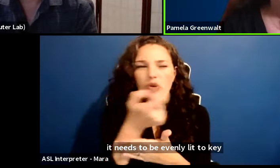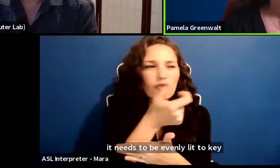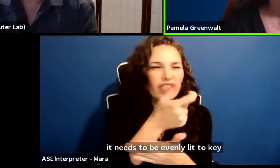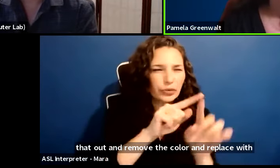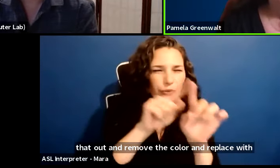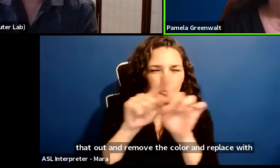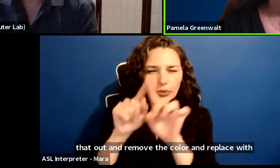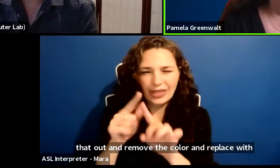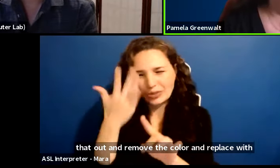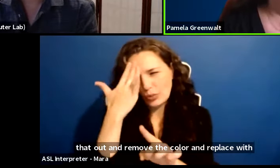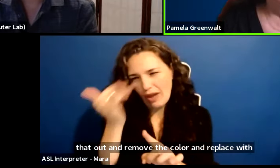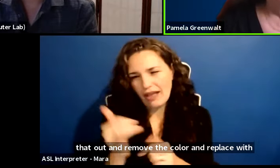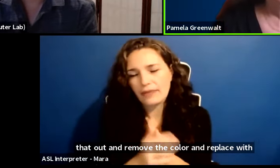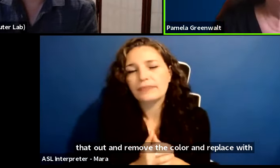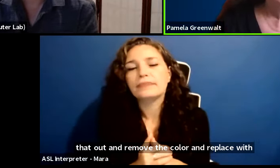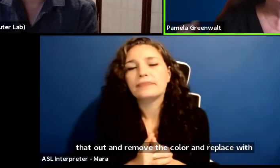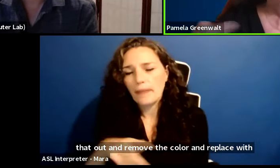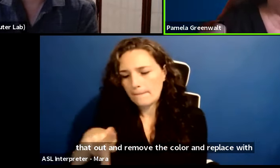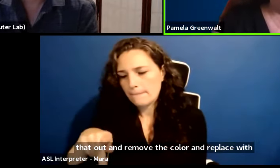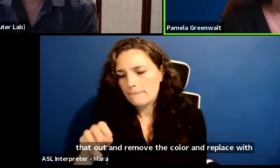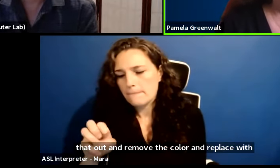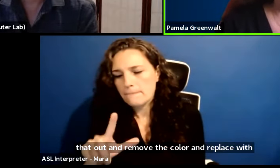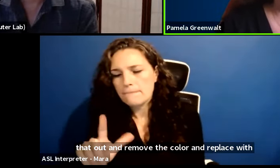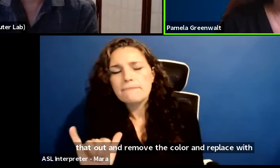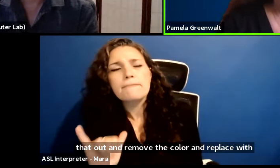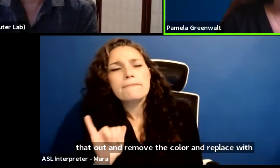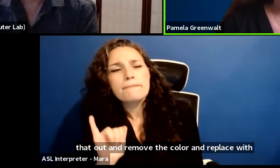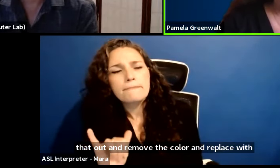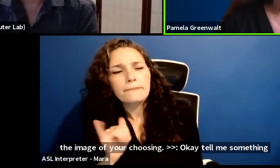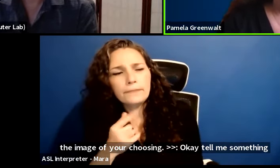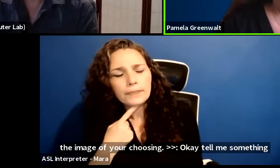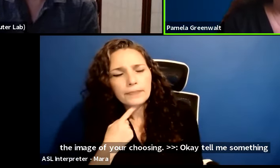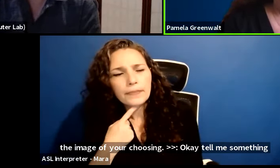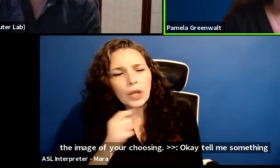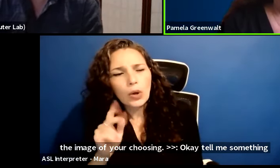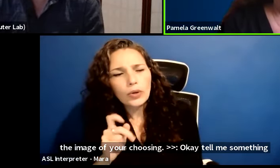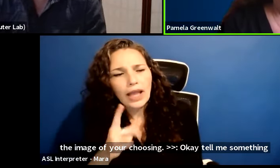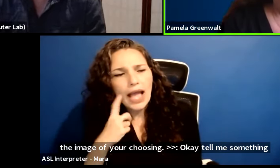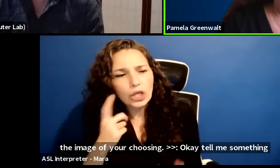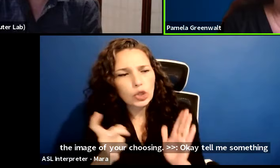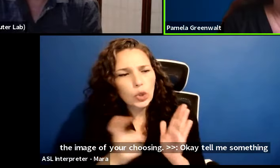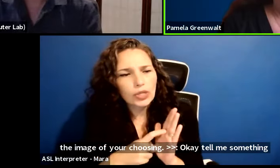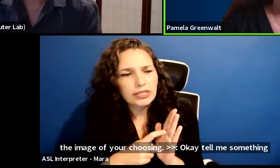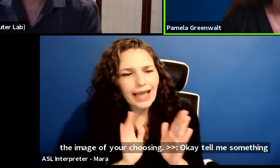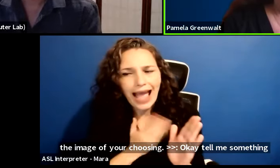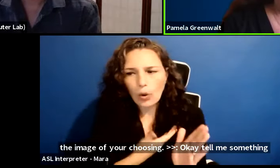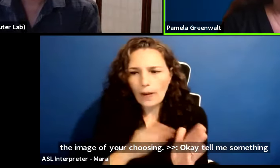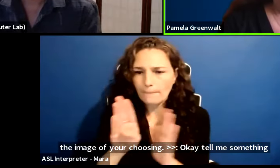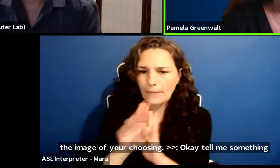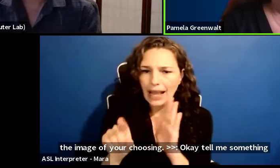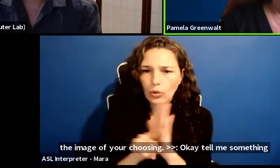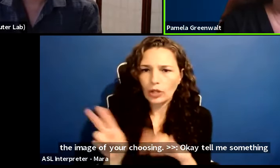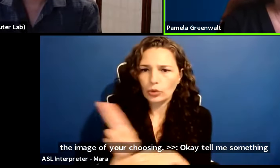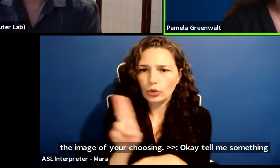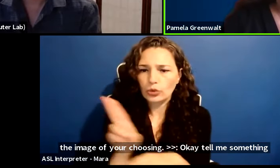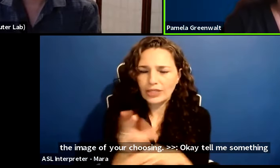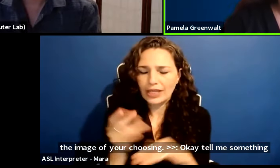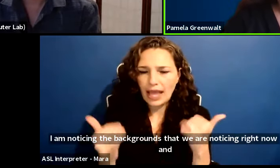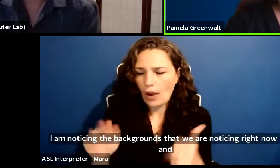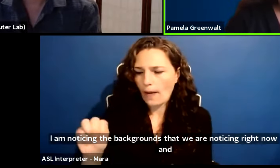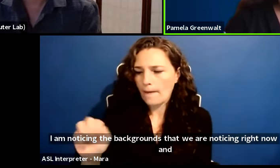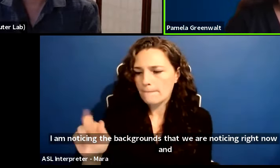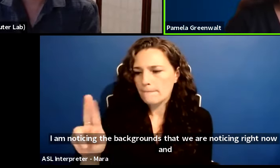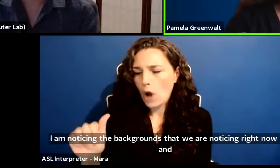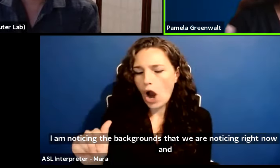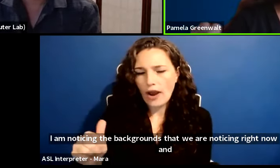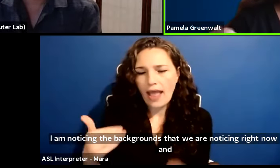Okay, so tell me something. I'm noticing the backgrounds that we are using right now. And so Mara has a